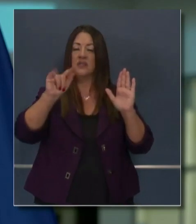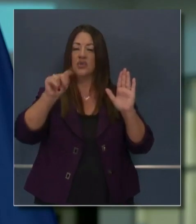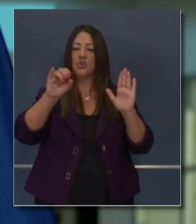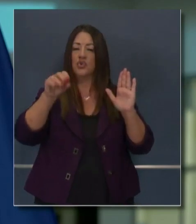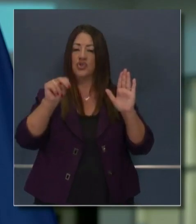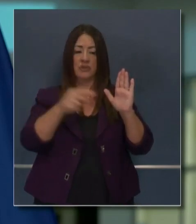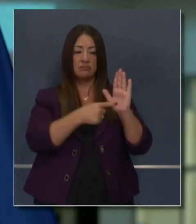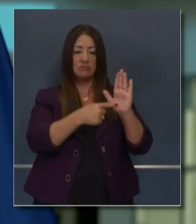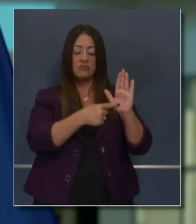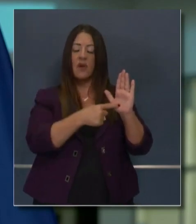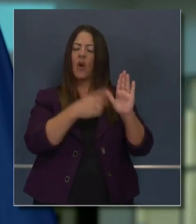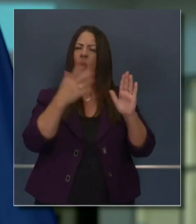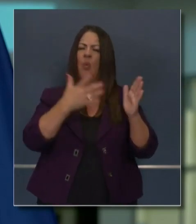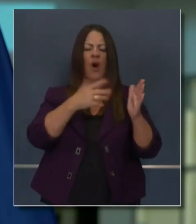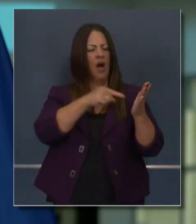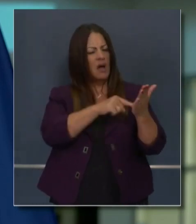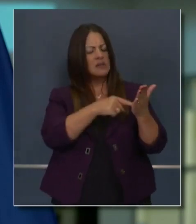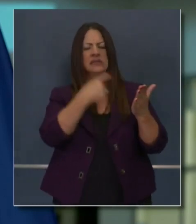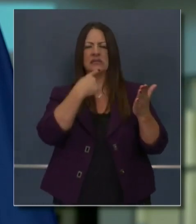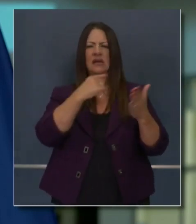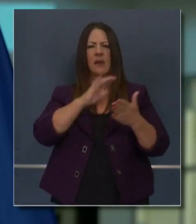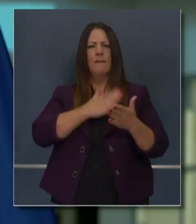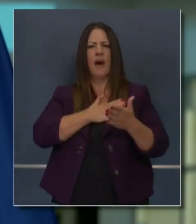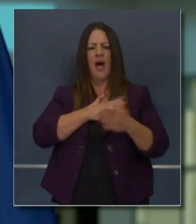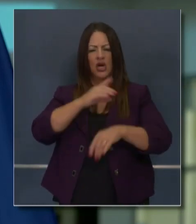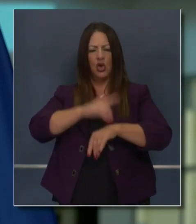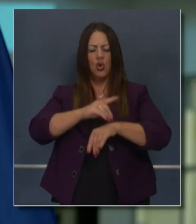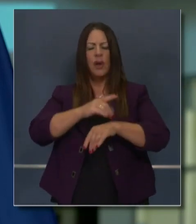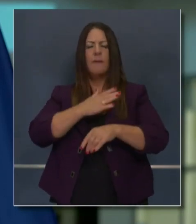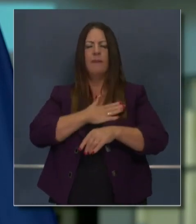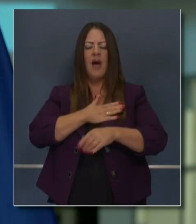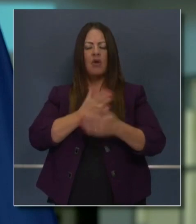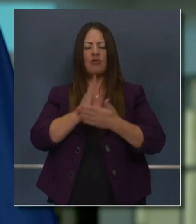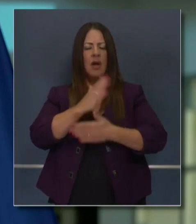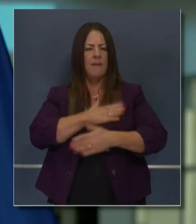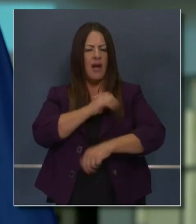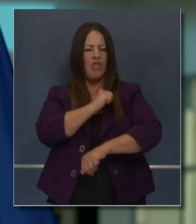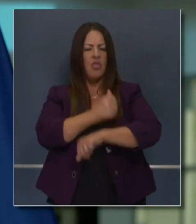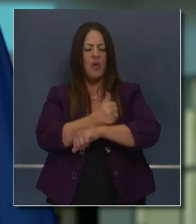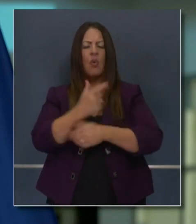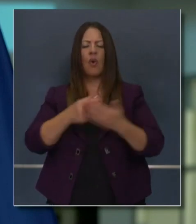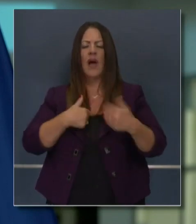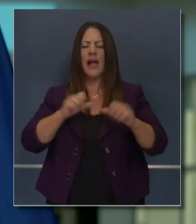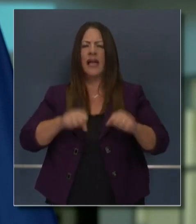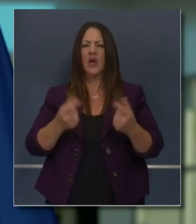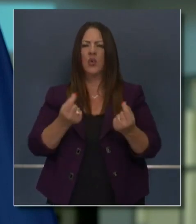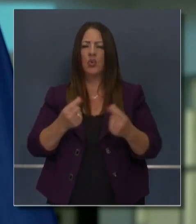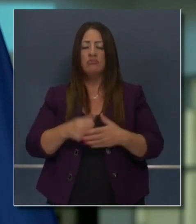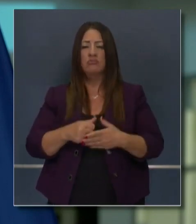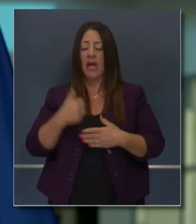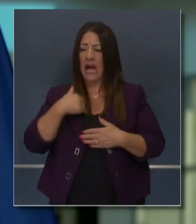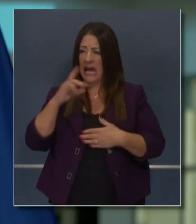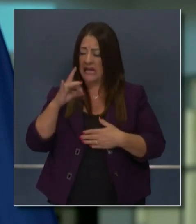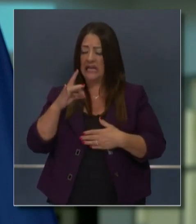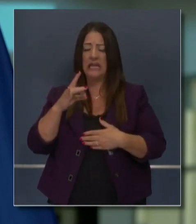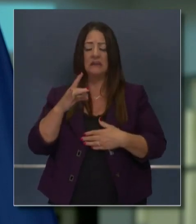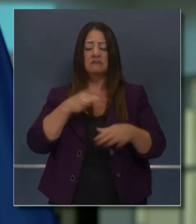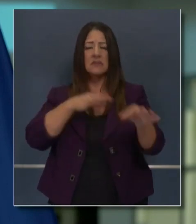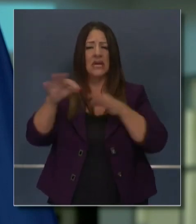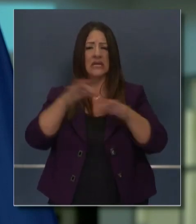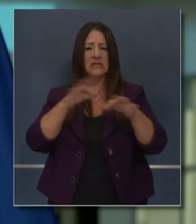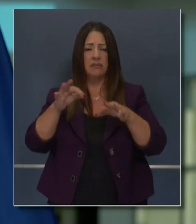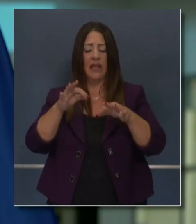in this office, the executive branch. As you know, we were very forthright, very transparent in our desire